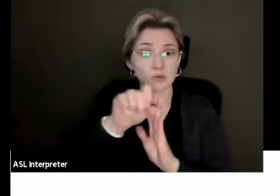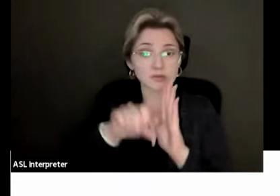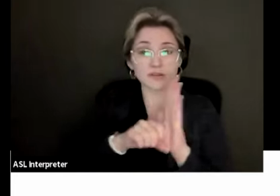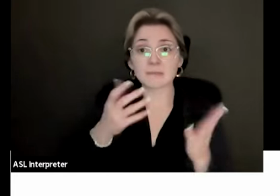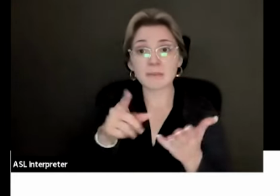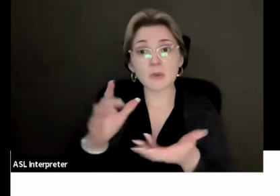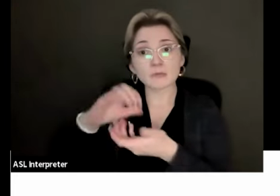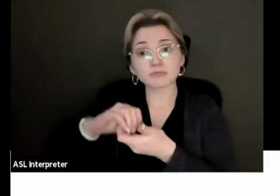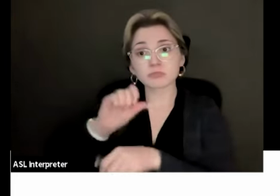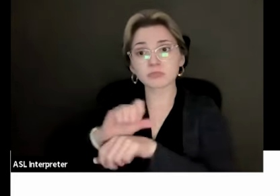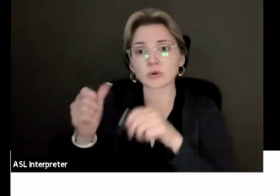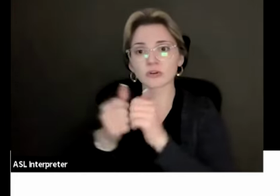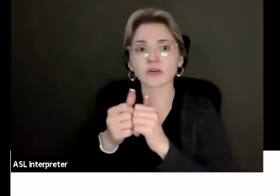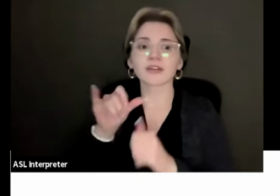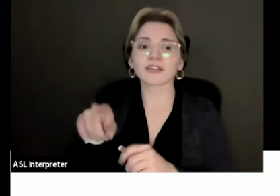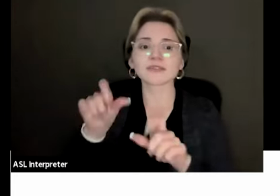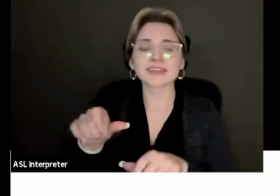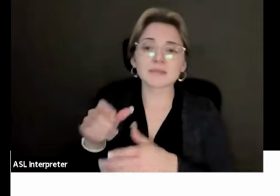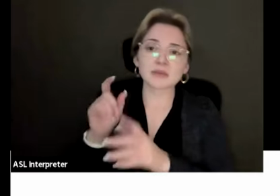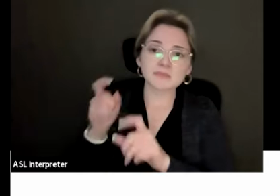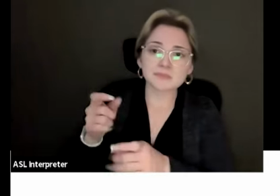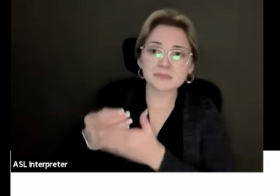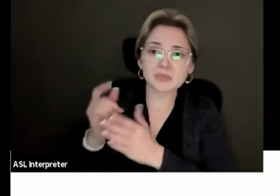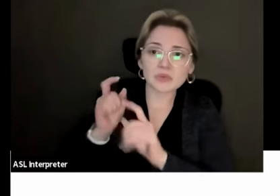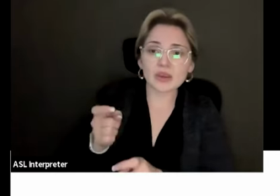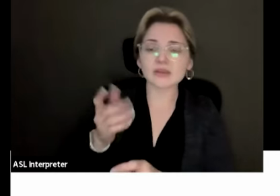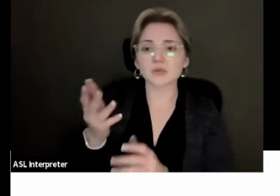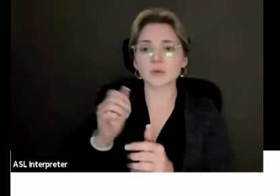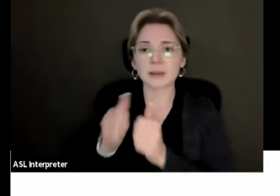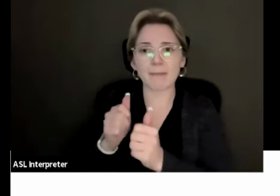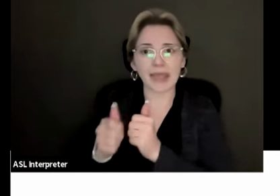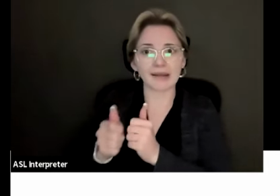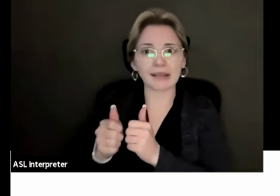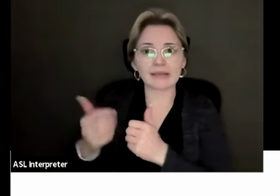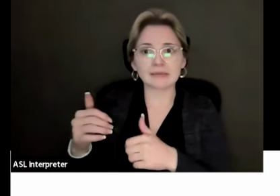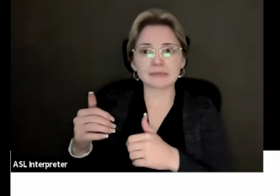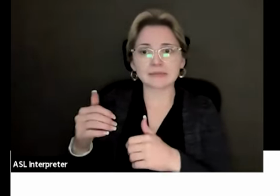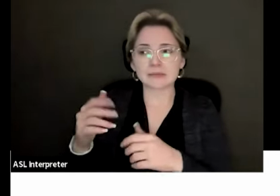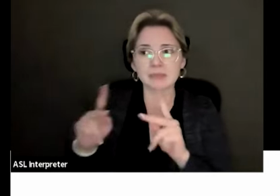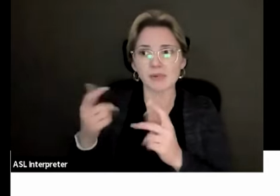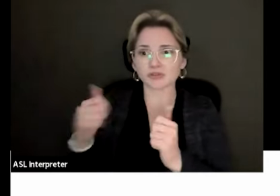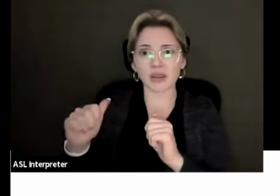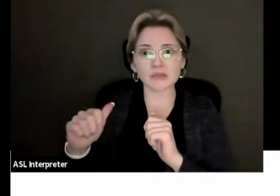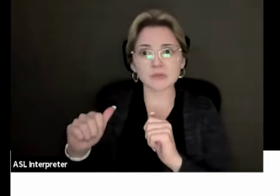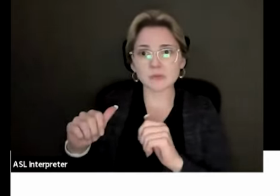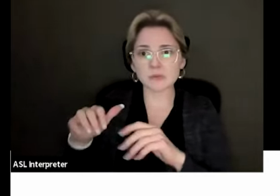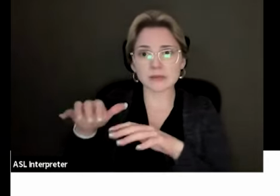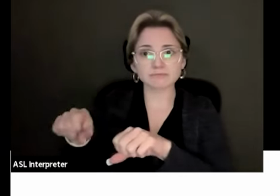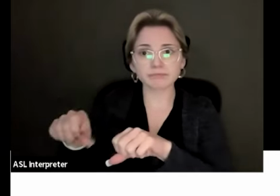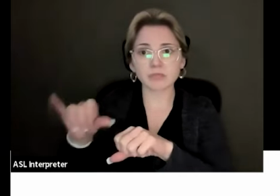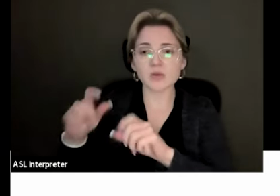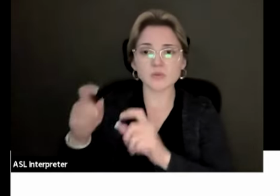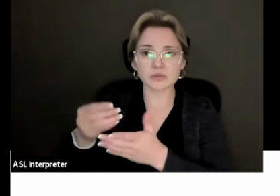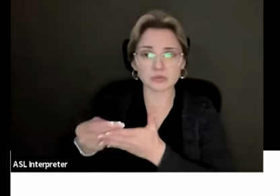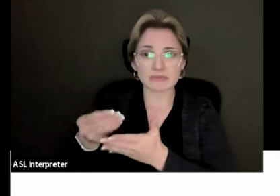Those can be formula grants, those can be competitive grants, and there's a number of different ways in which that funding